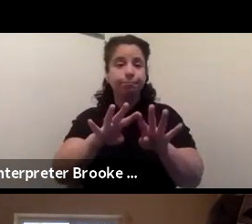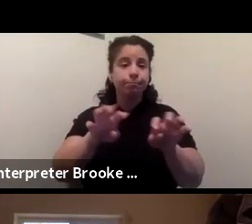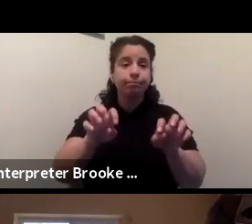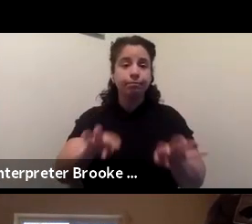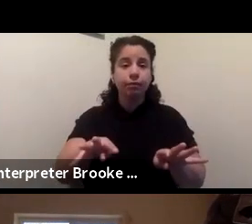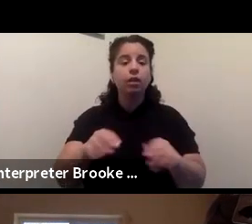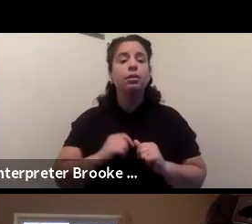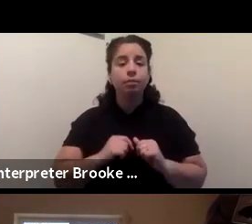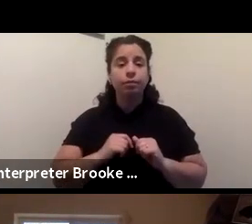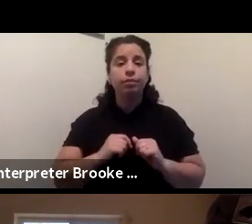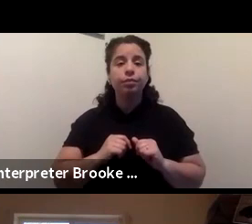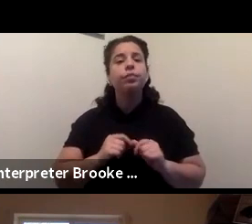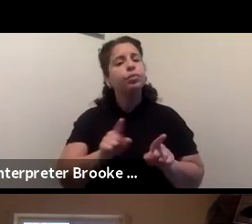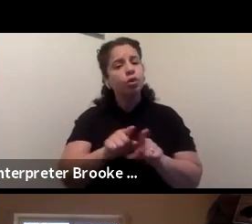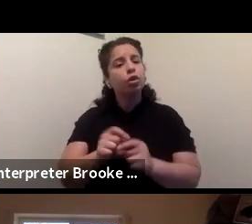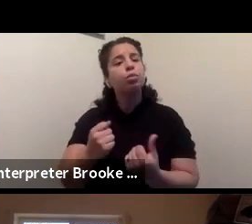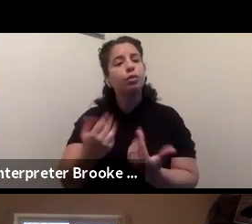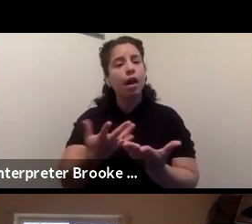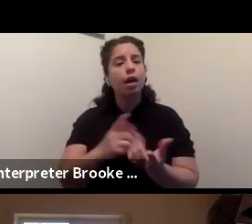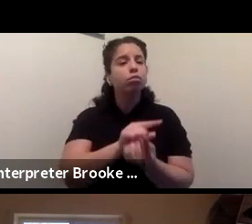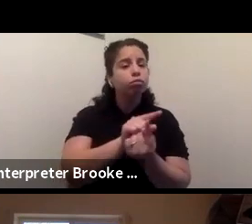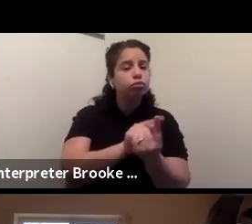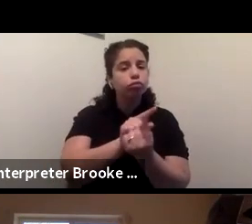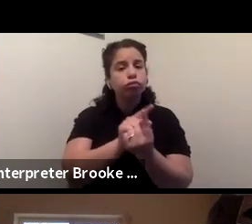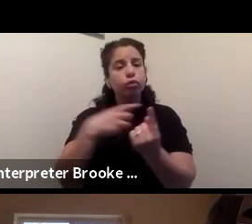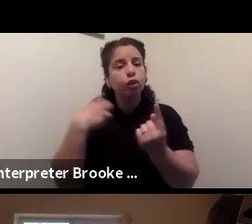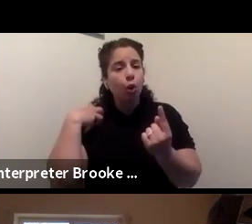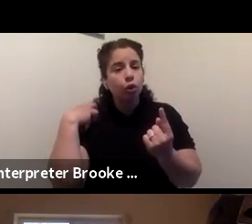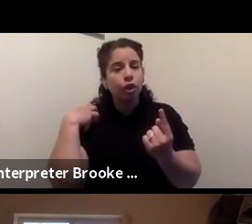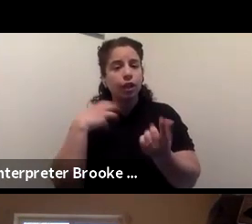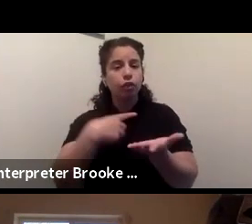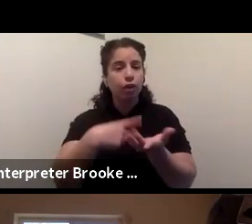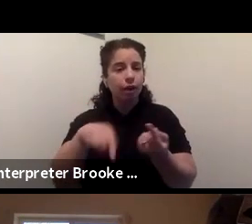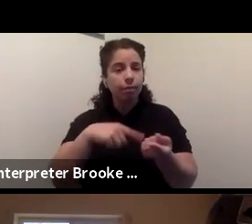people who are curious to talk about access,